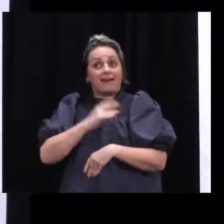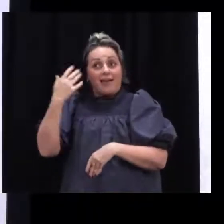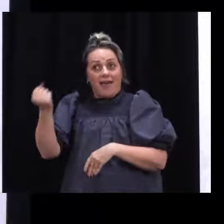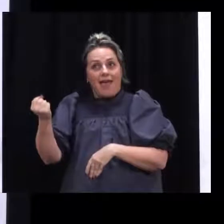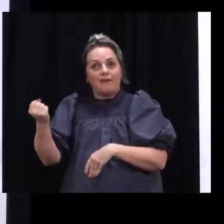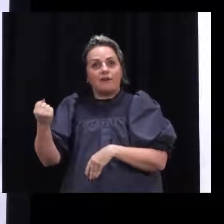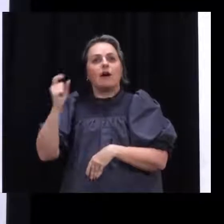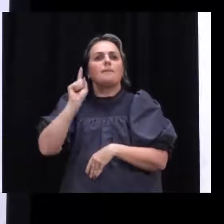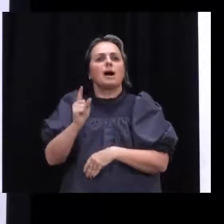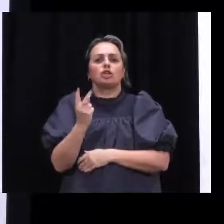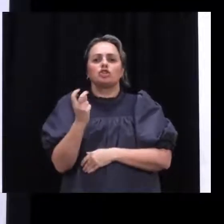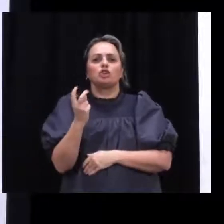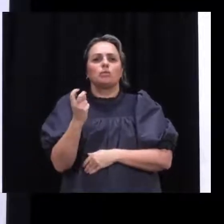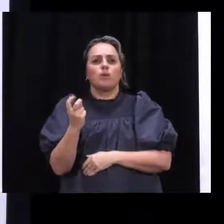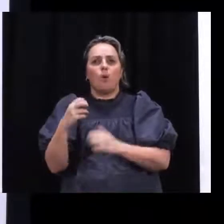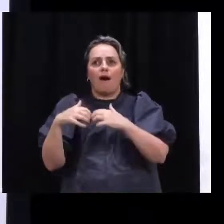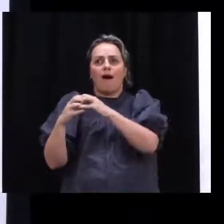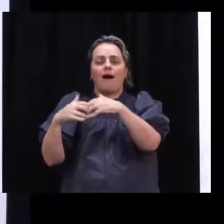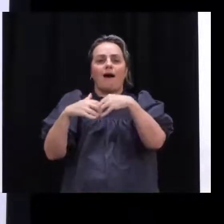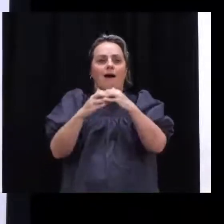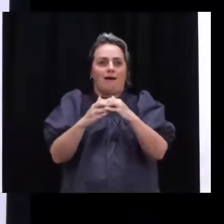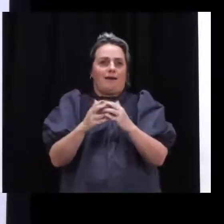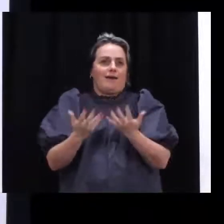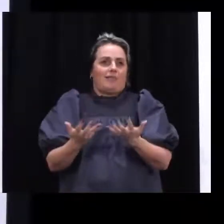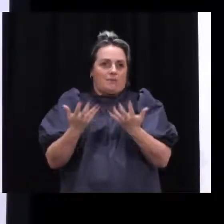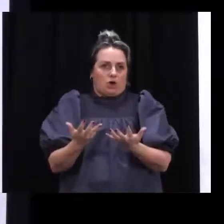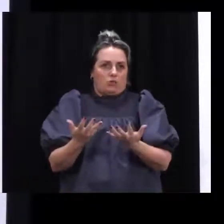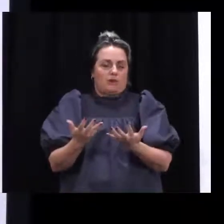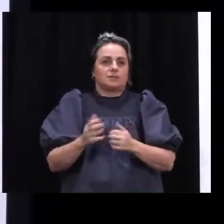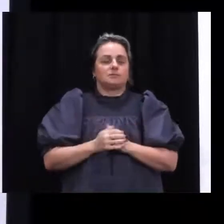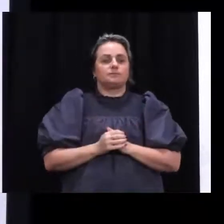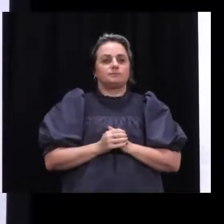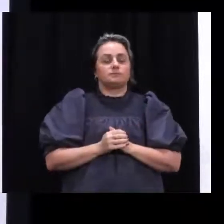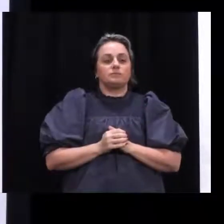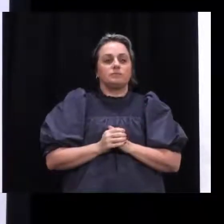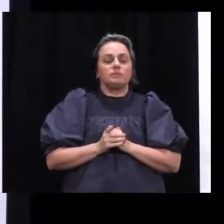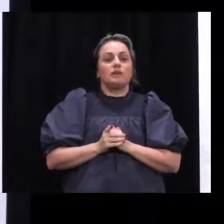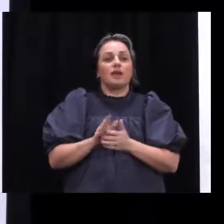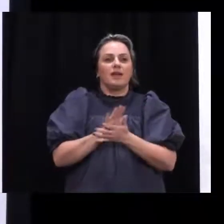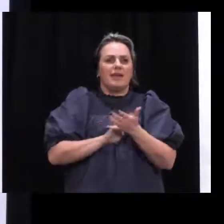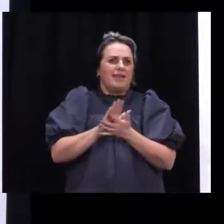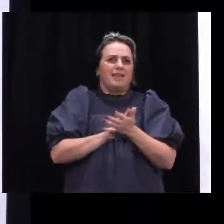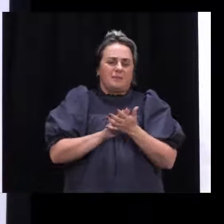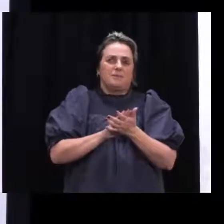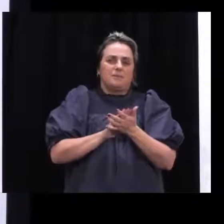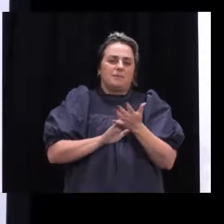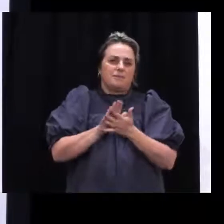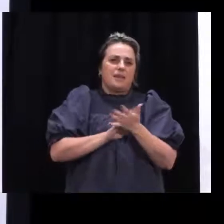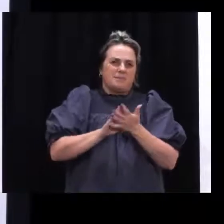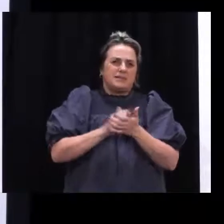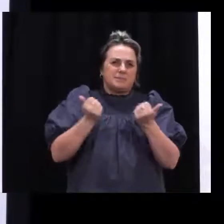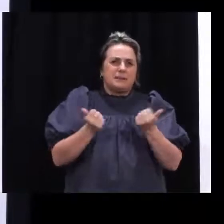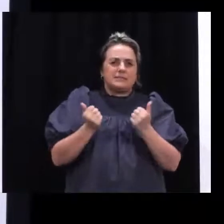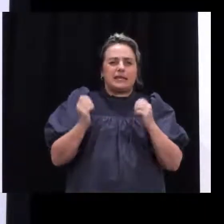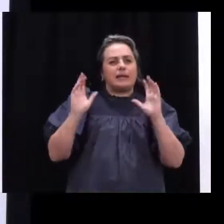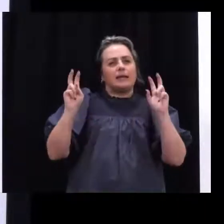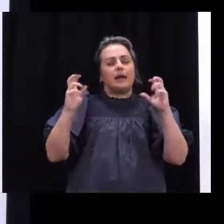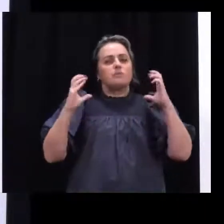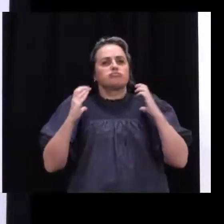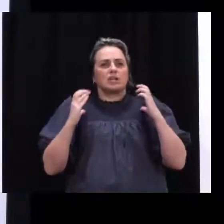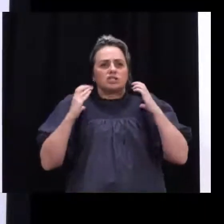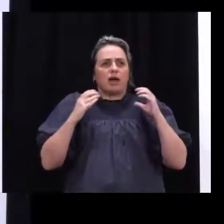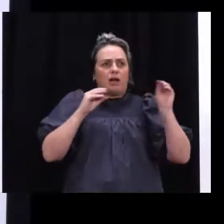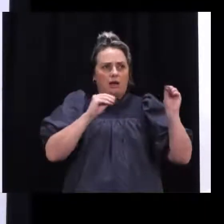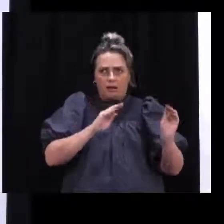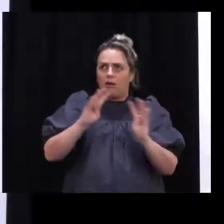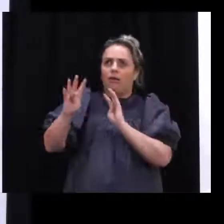our efforts in that area so far. That is putting further pressure on the network. We also have further